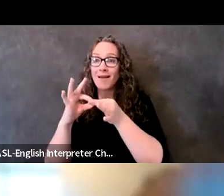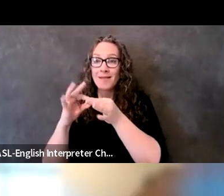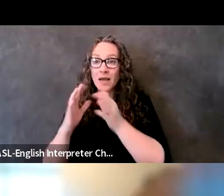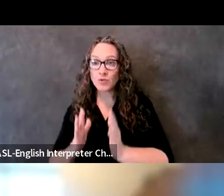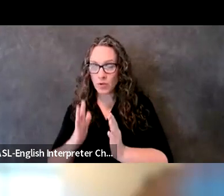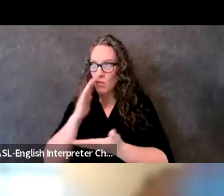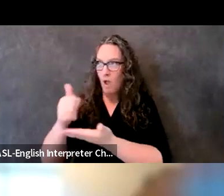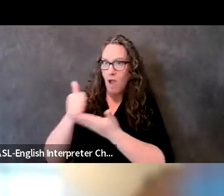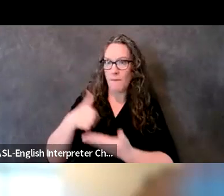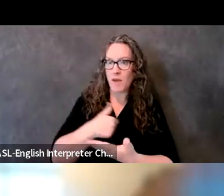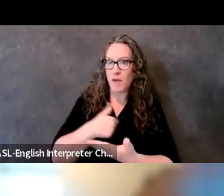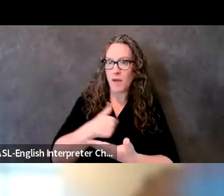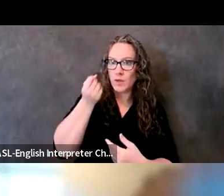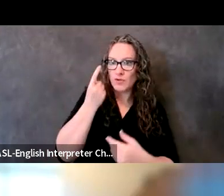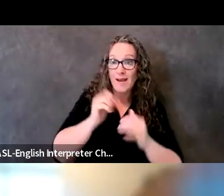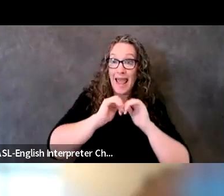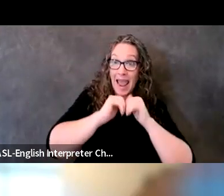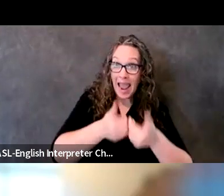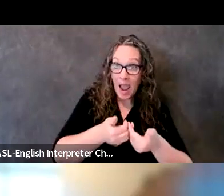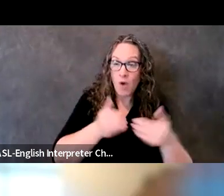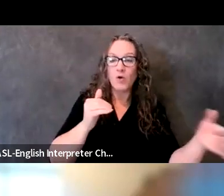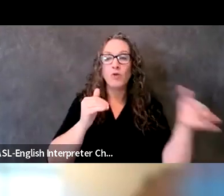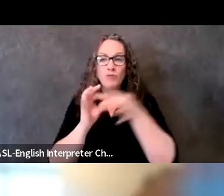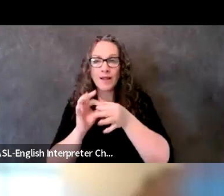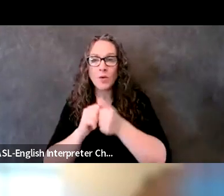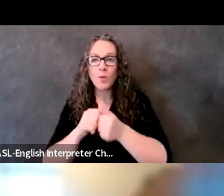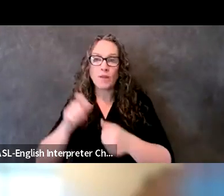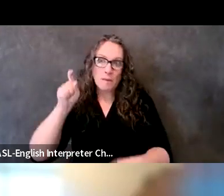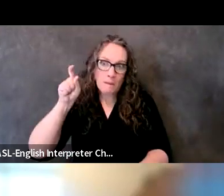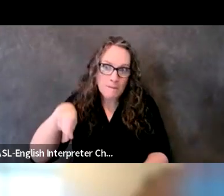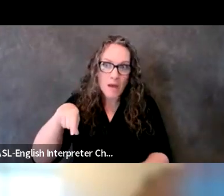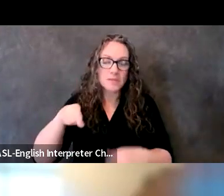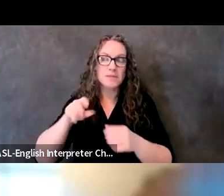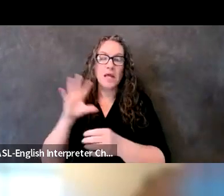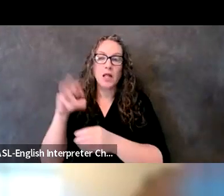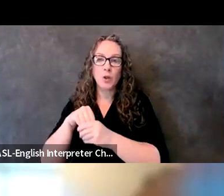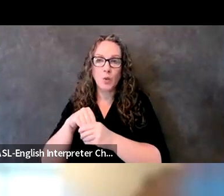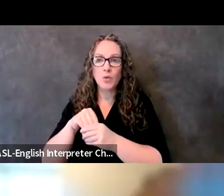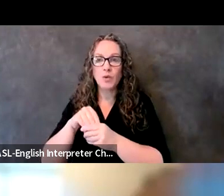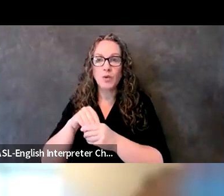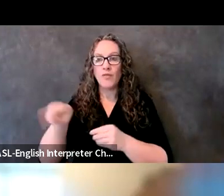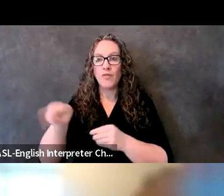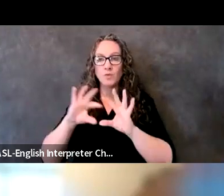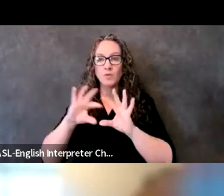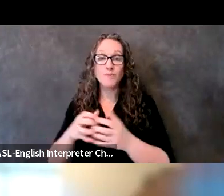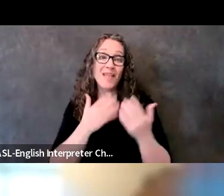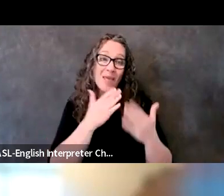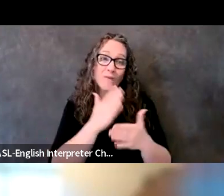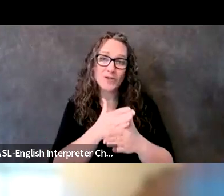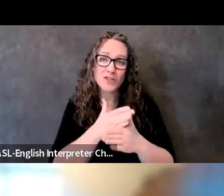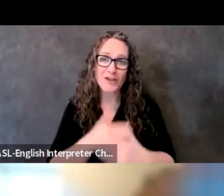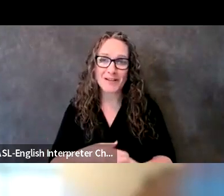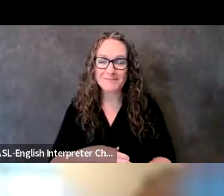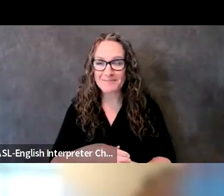understand the how-tos tied to the must-tos of including them in there? So thank you for sharing that. All right, let's go